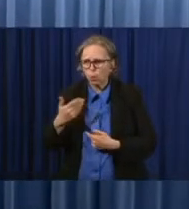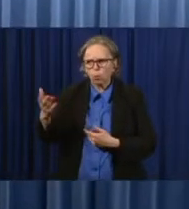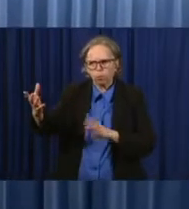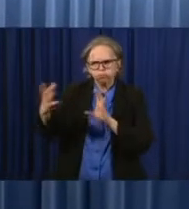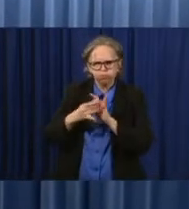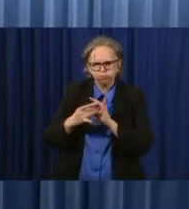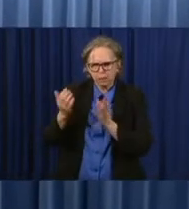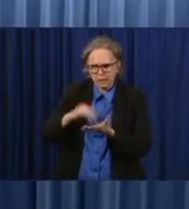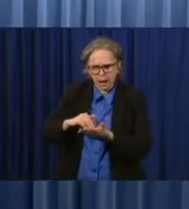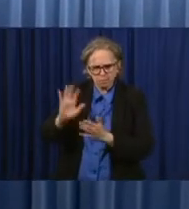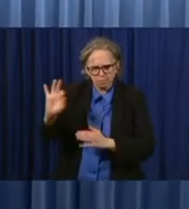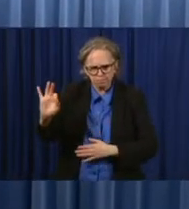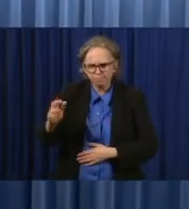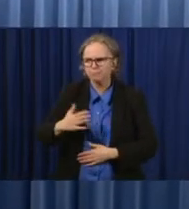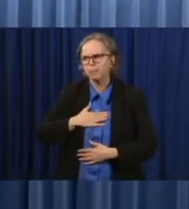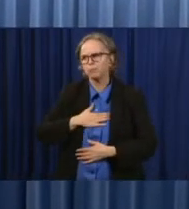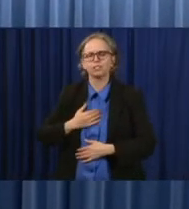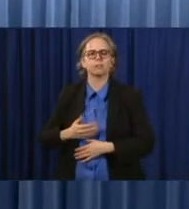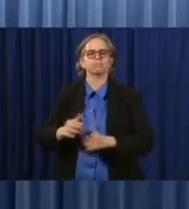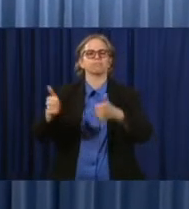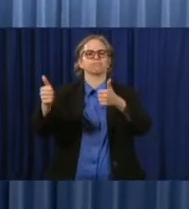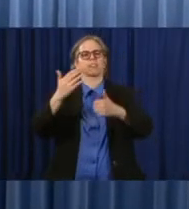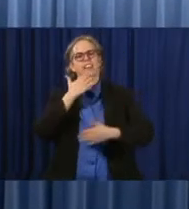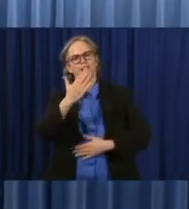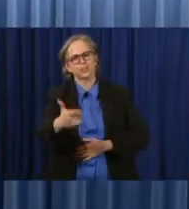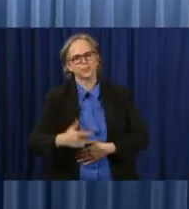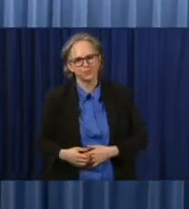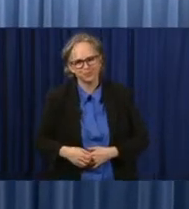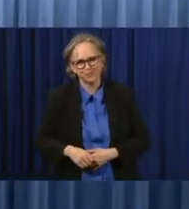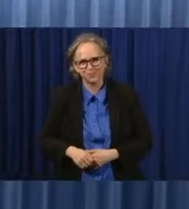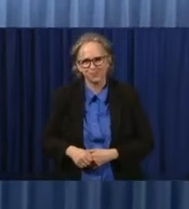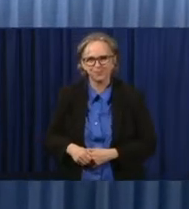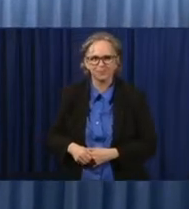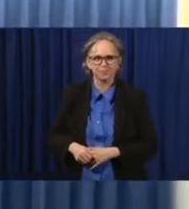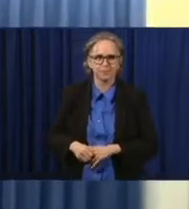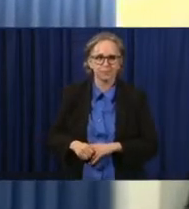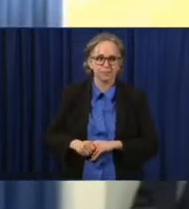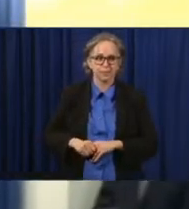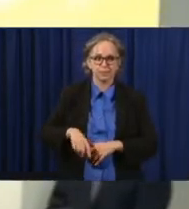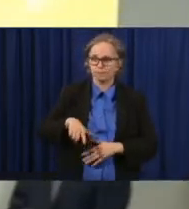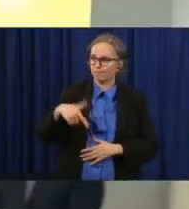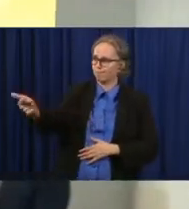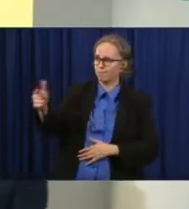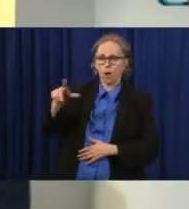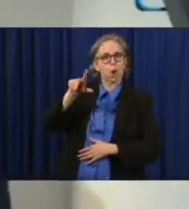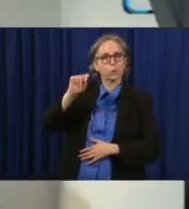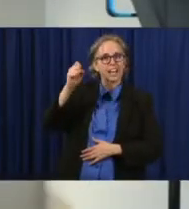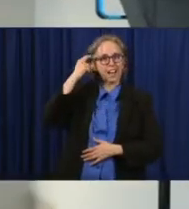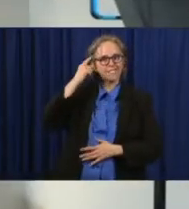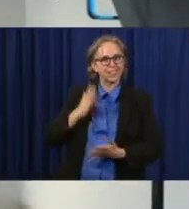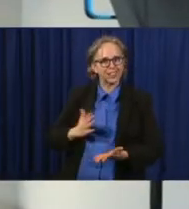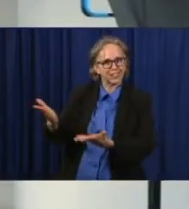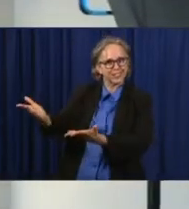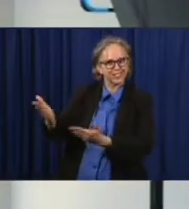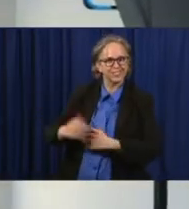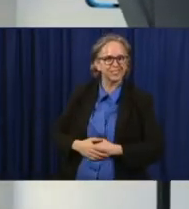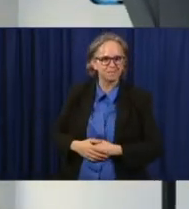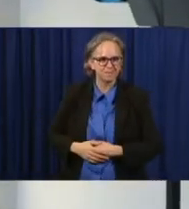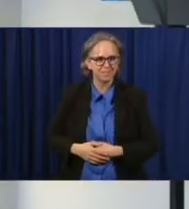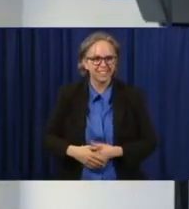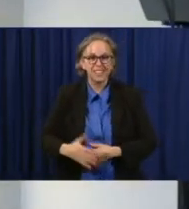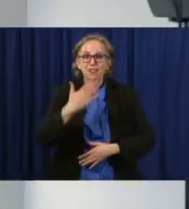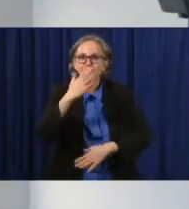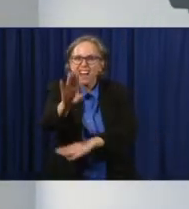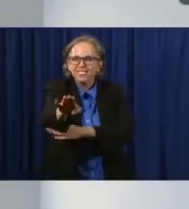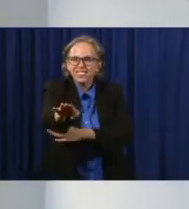it. Thank you. Thank you very much. Lieutenant Governor. Thank you, Governor. Good